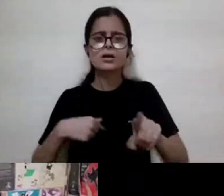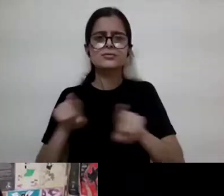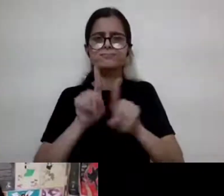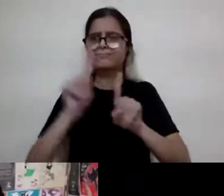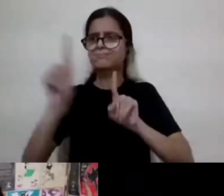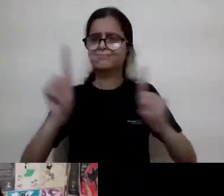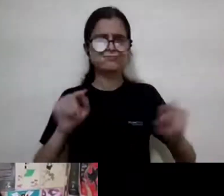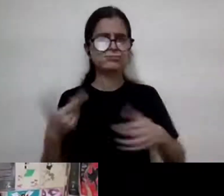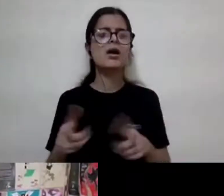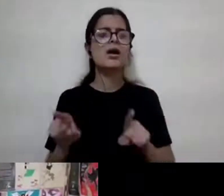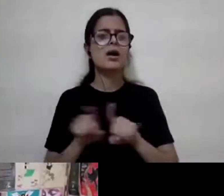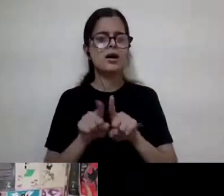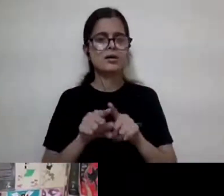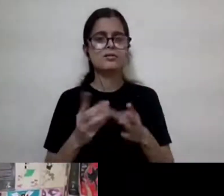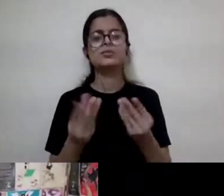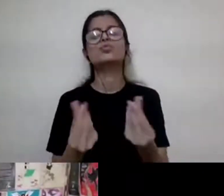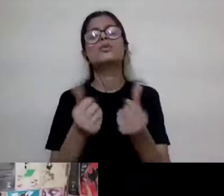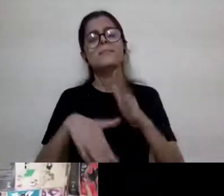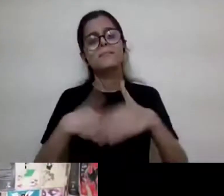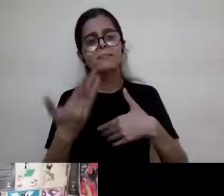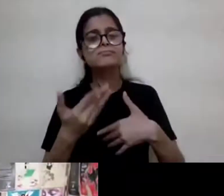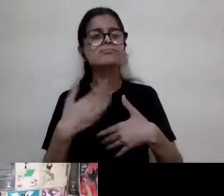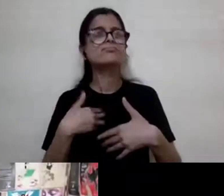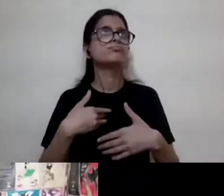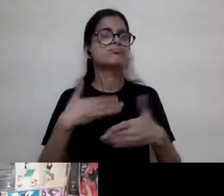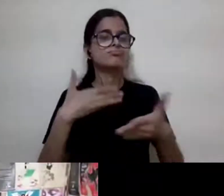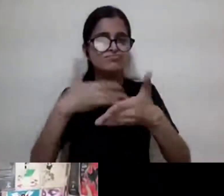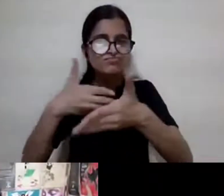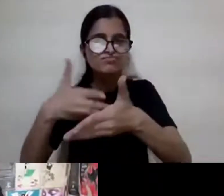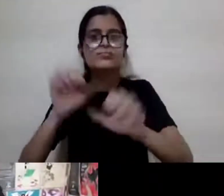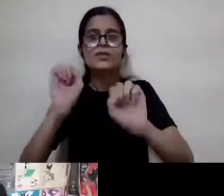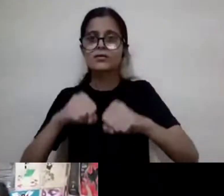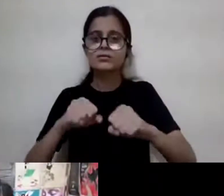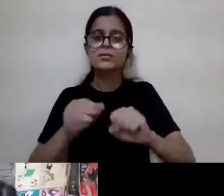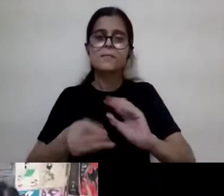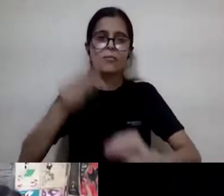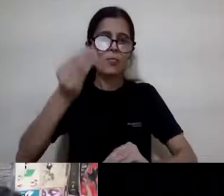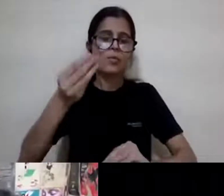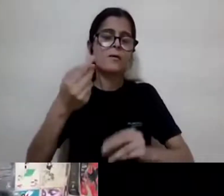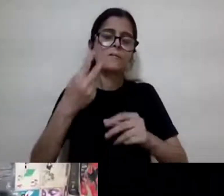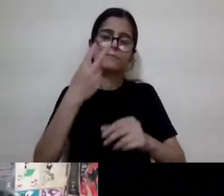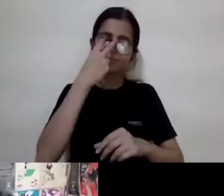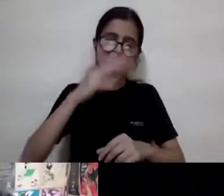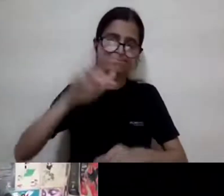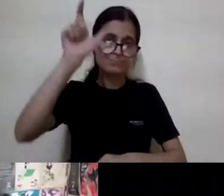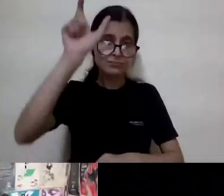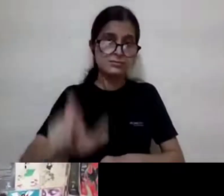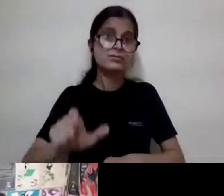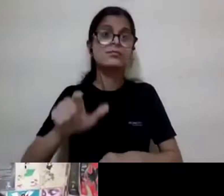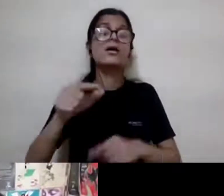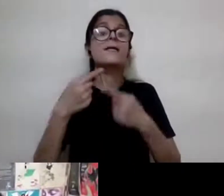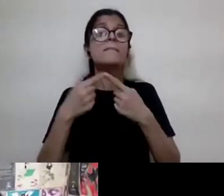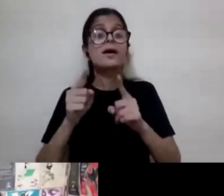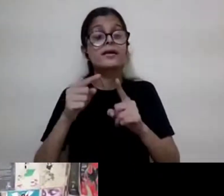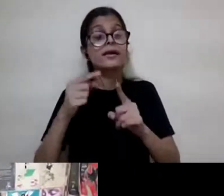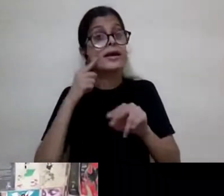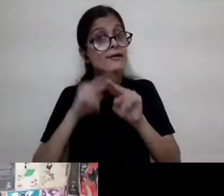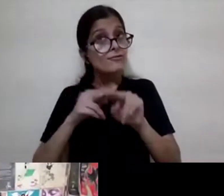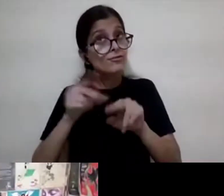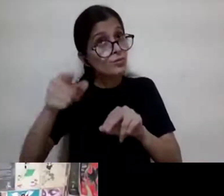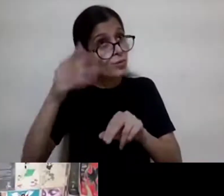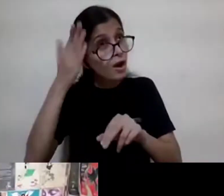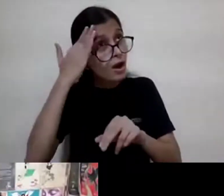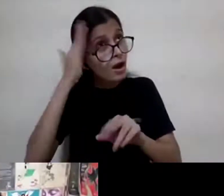of course it gets much, much more challenging to especially blind people. But again, if you're having a good